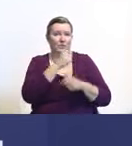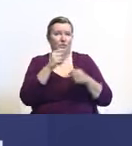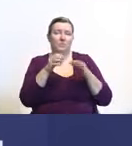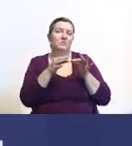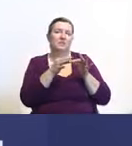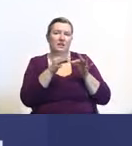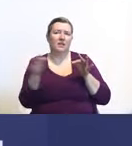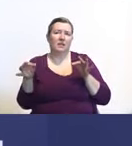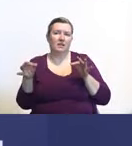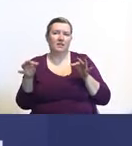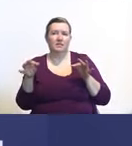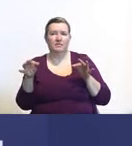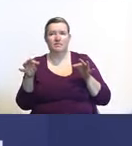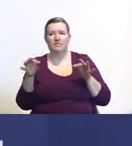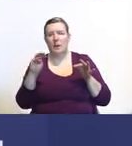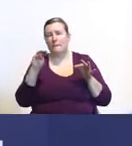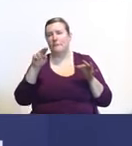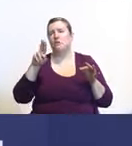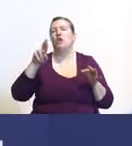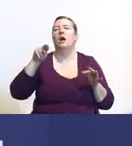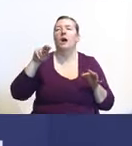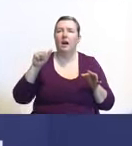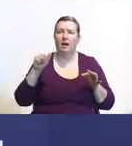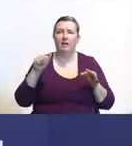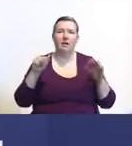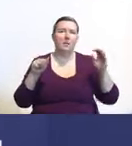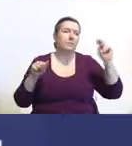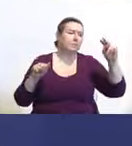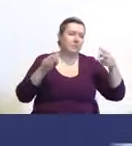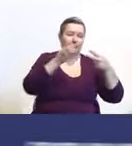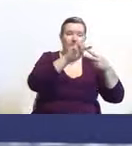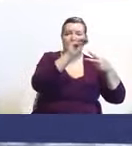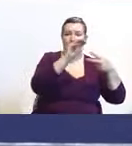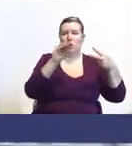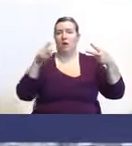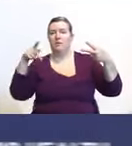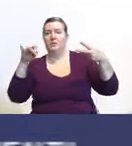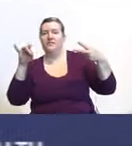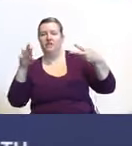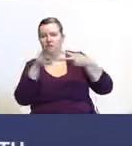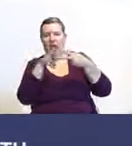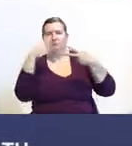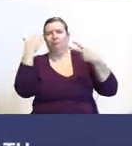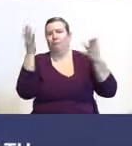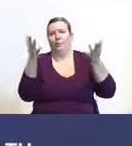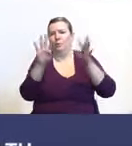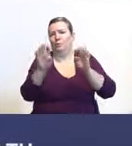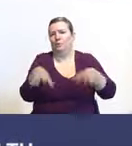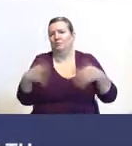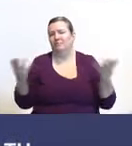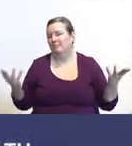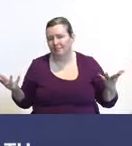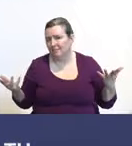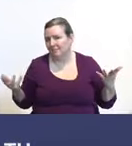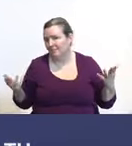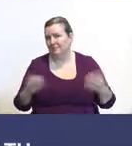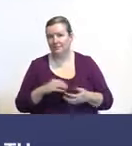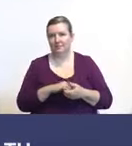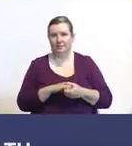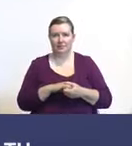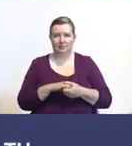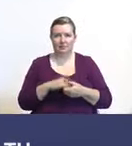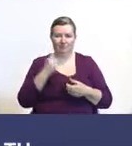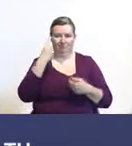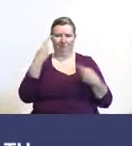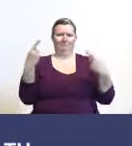don't know whether it's both Moderna and Pfizer. Yeah. So so I'm going to say two different things which may seem at odds